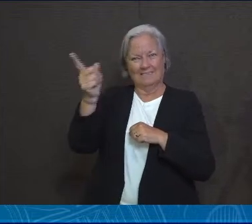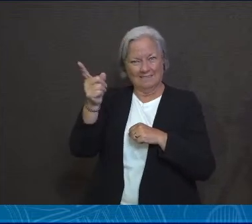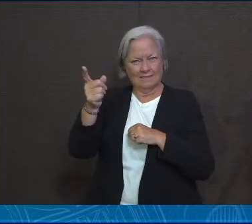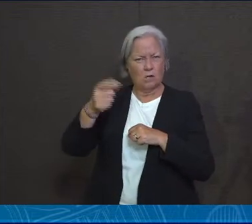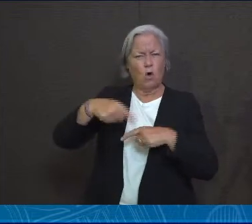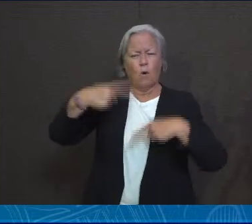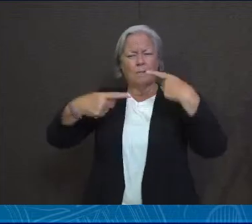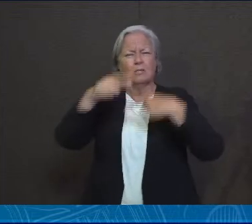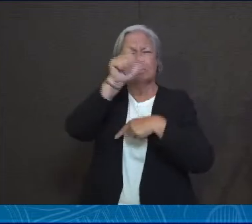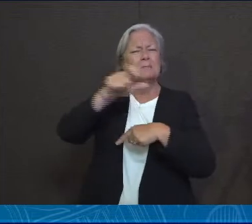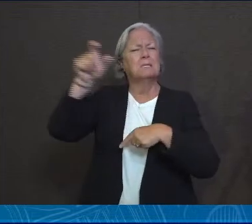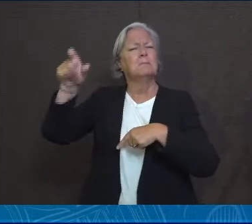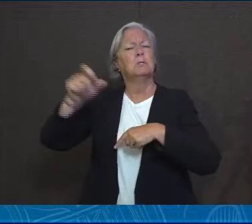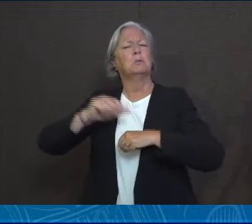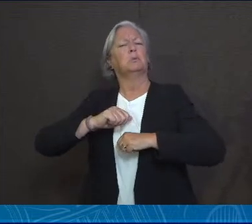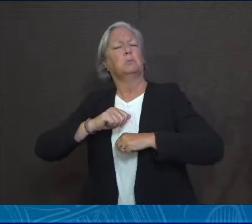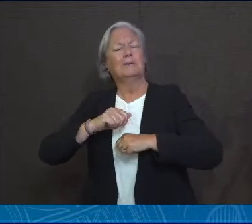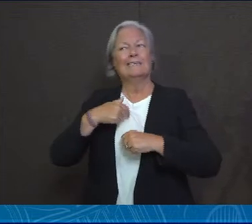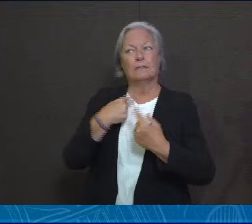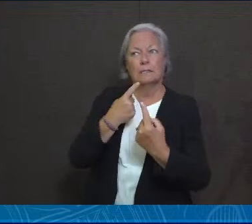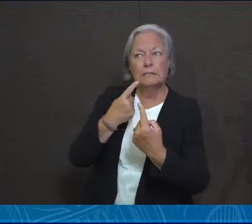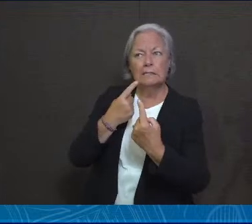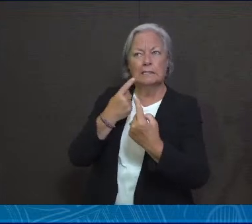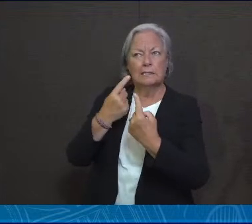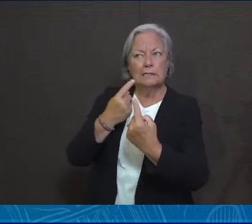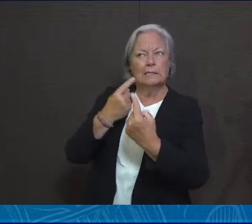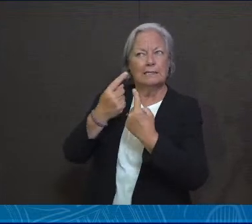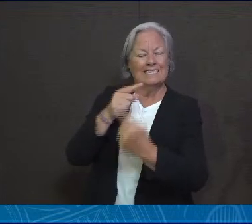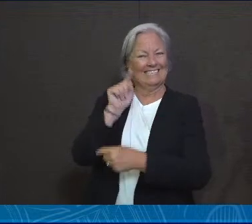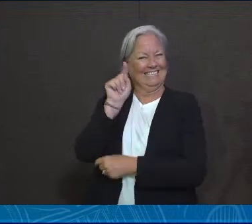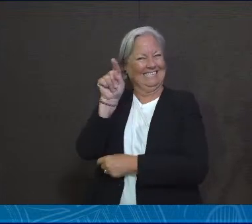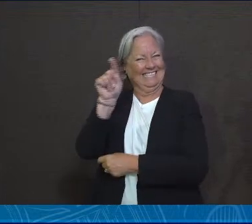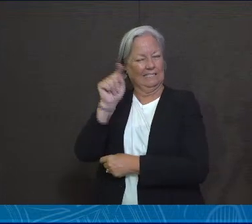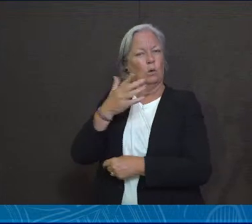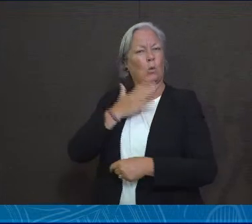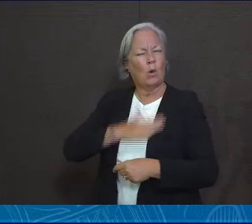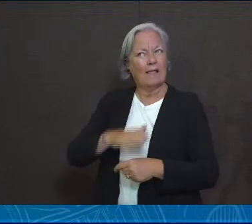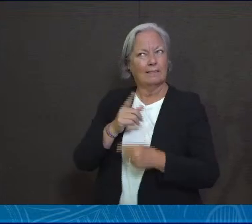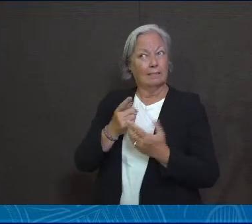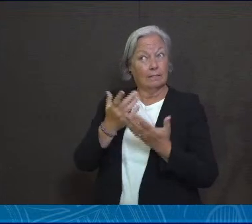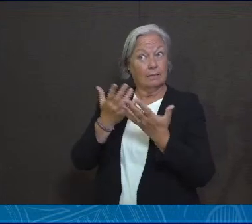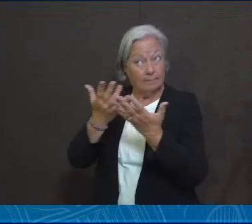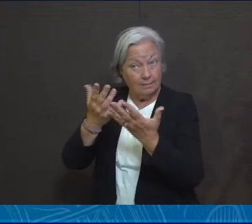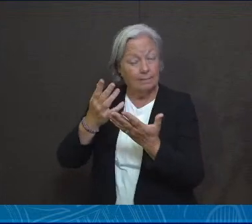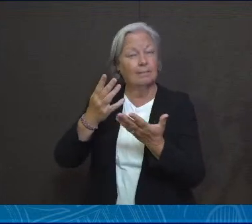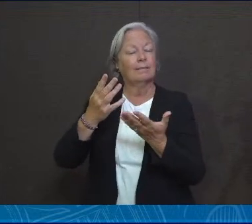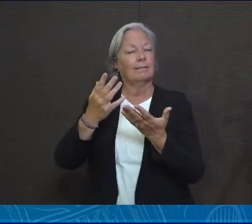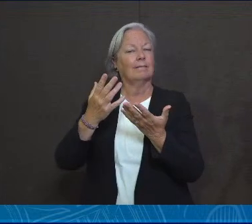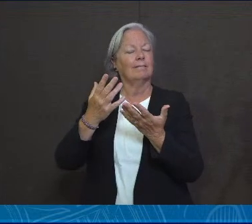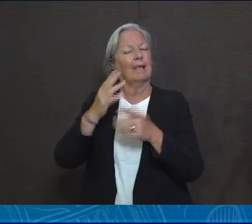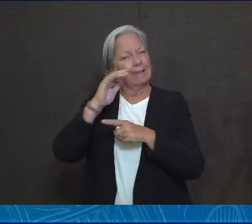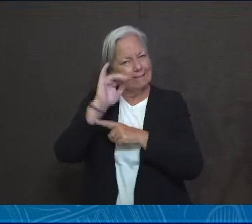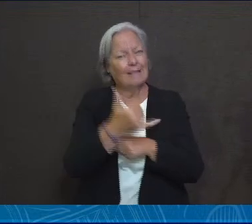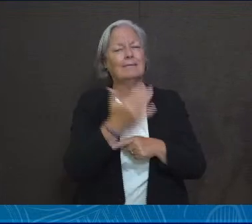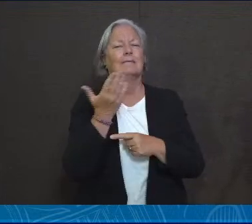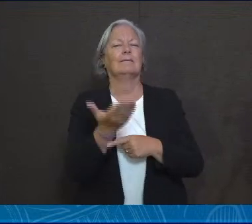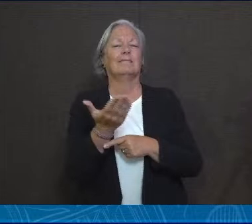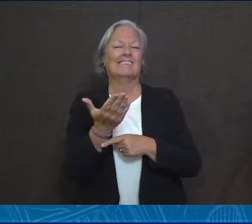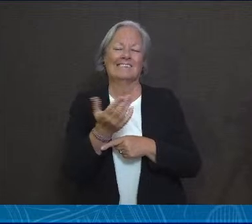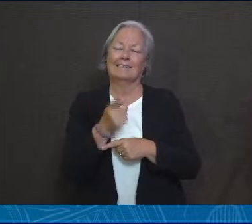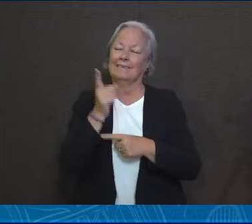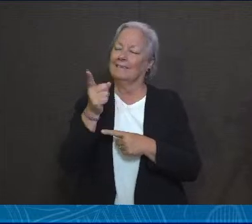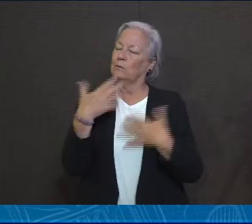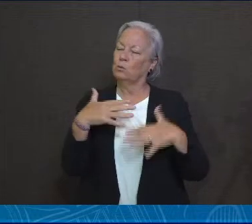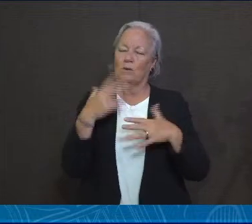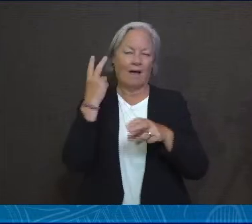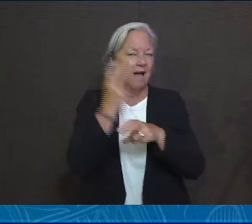into it, was with Milton is, say, the disinformation. And that's one of the hardest parts of data to deal with,